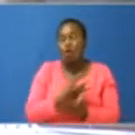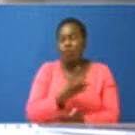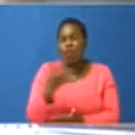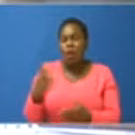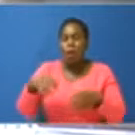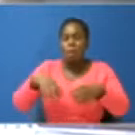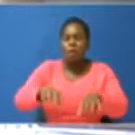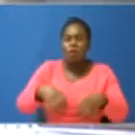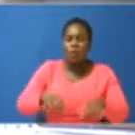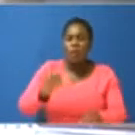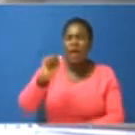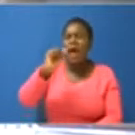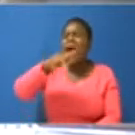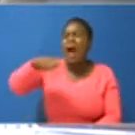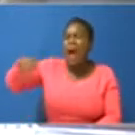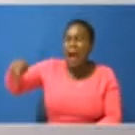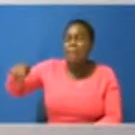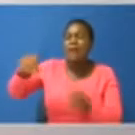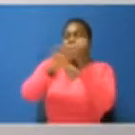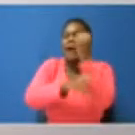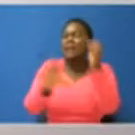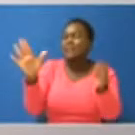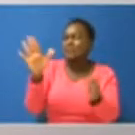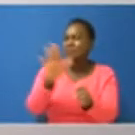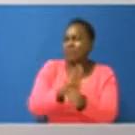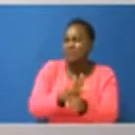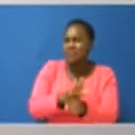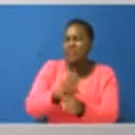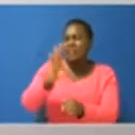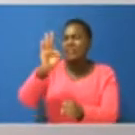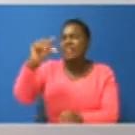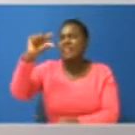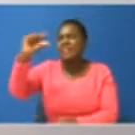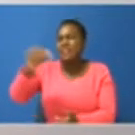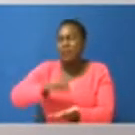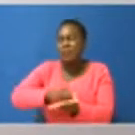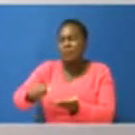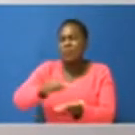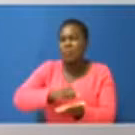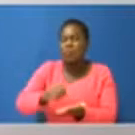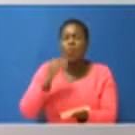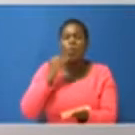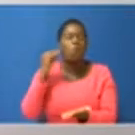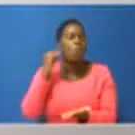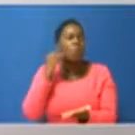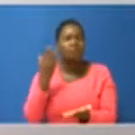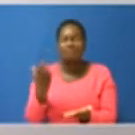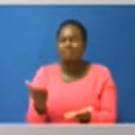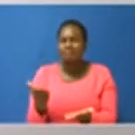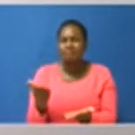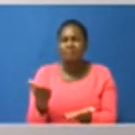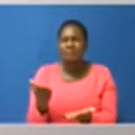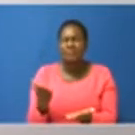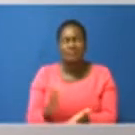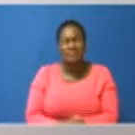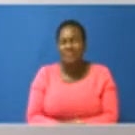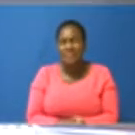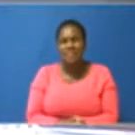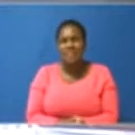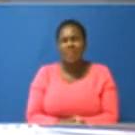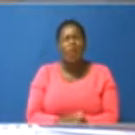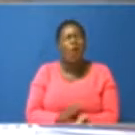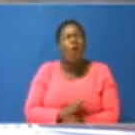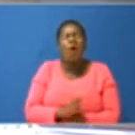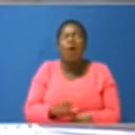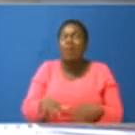buddha border app for the whole county and 3d printing of homes to reduce costs and i mean they're